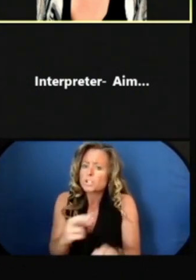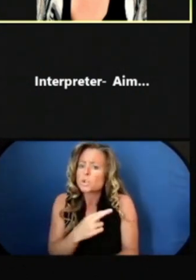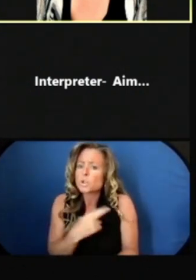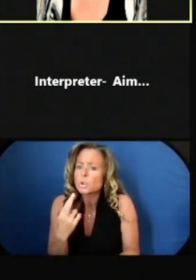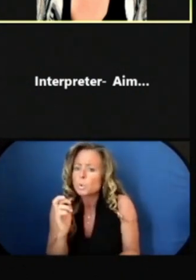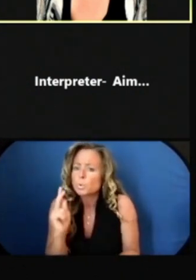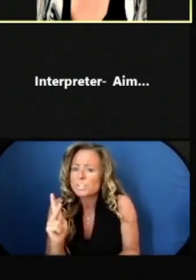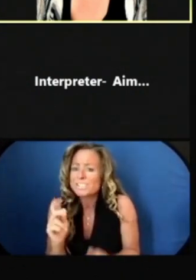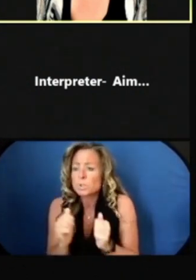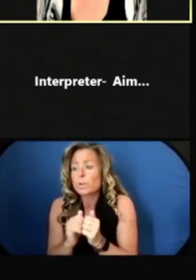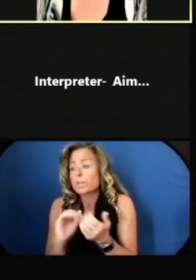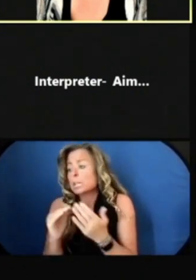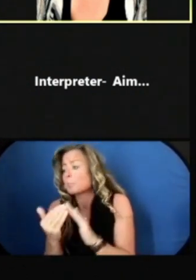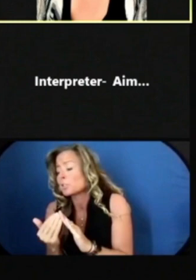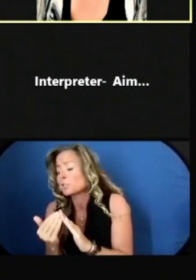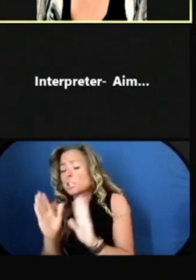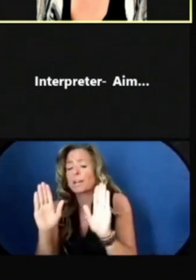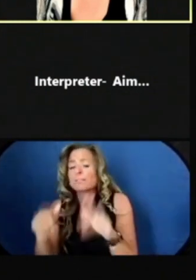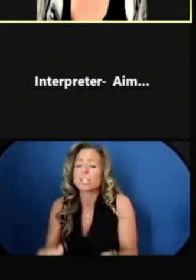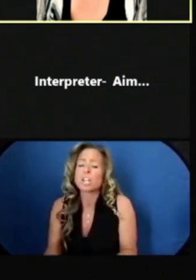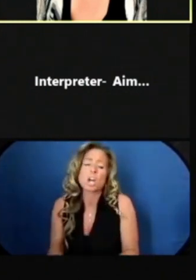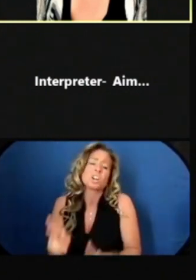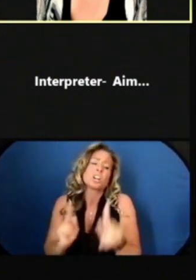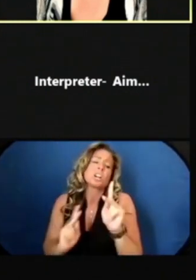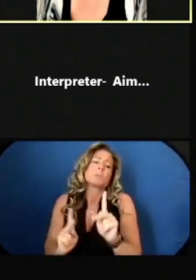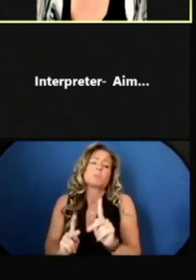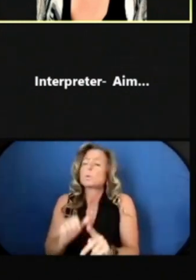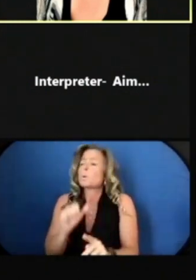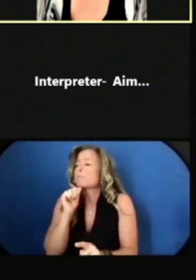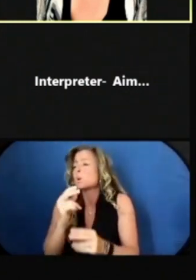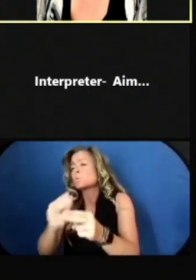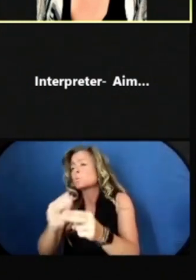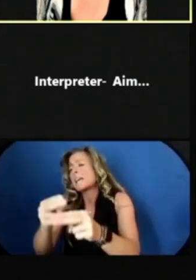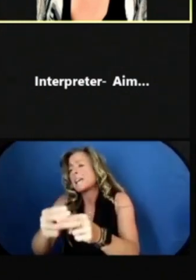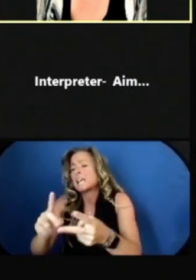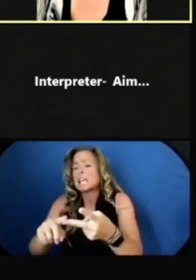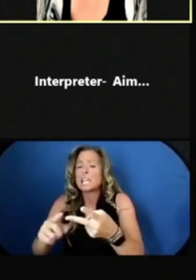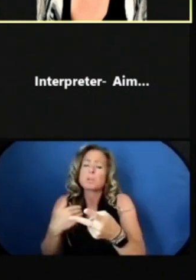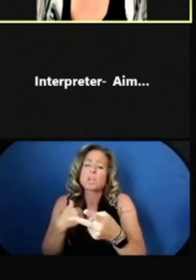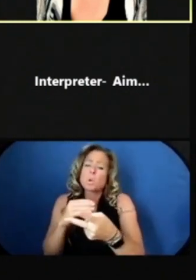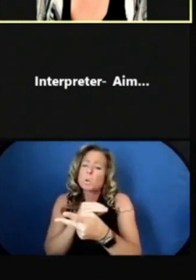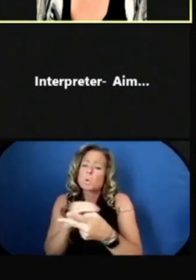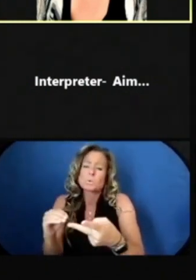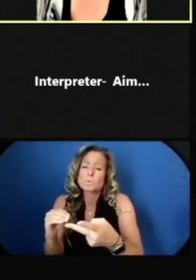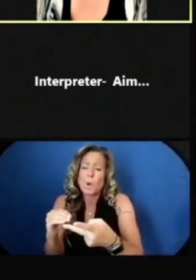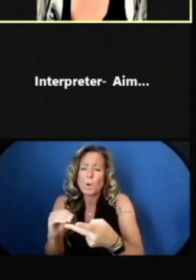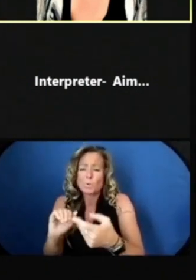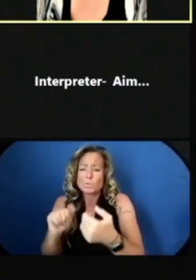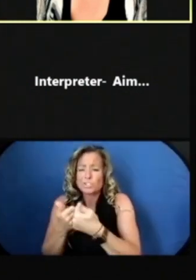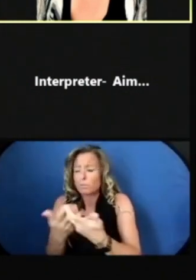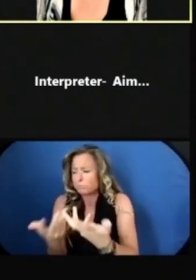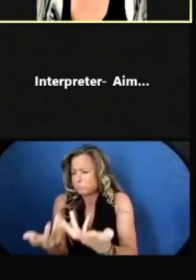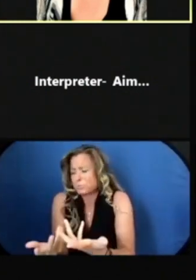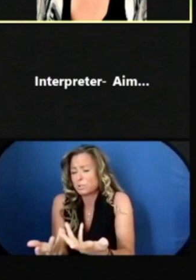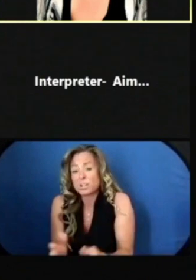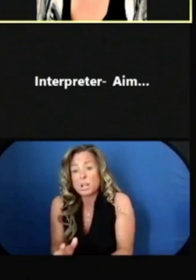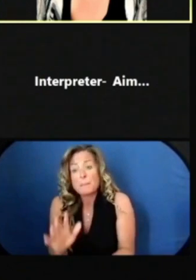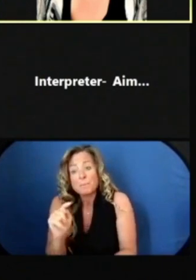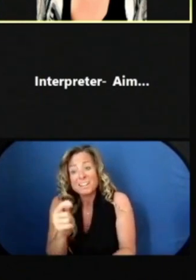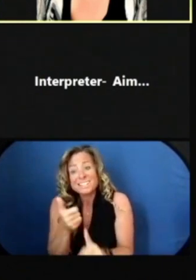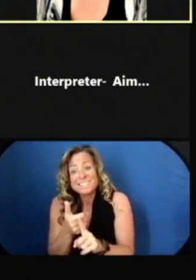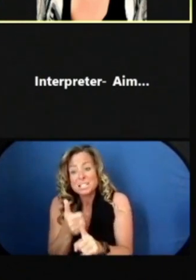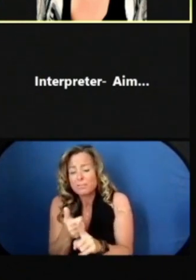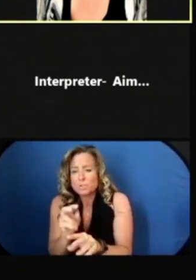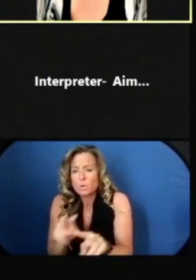a community of nameless, faceless strangers irrelevant. So instead of challenging or arguing with